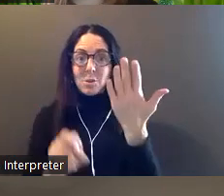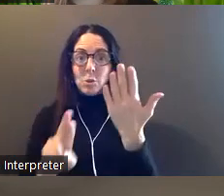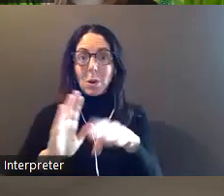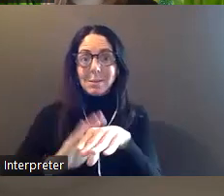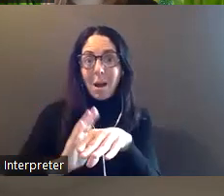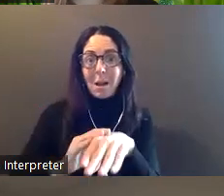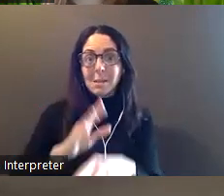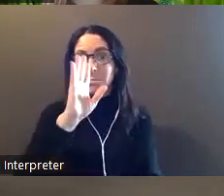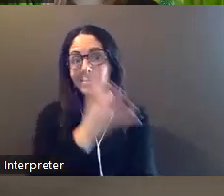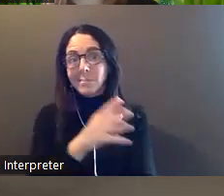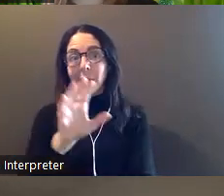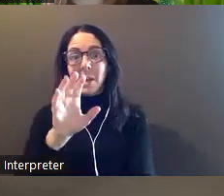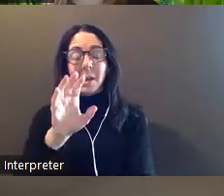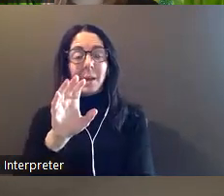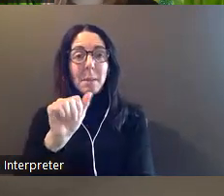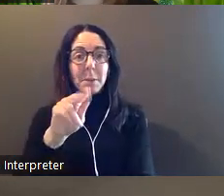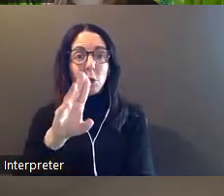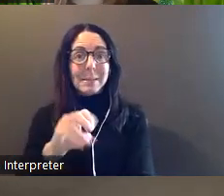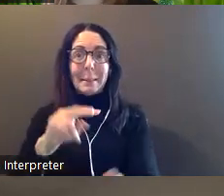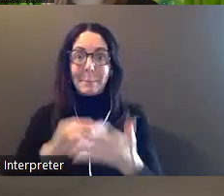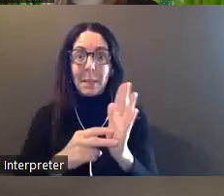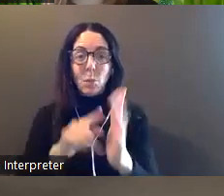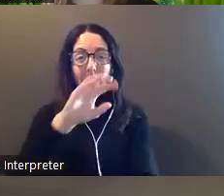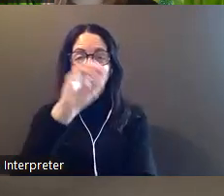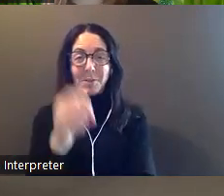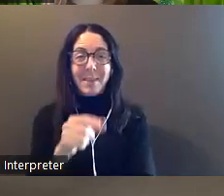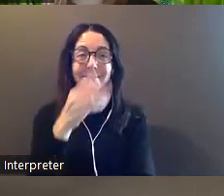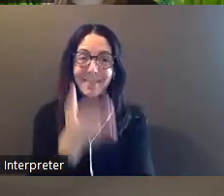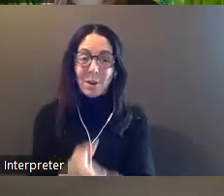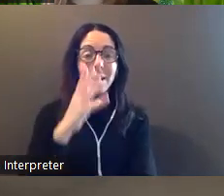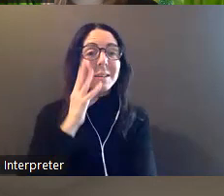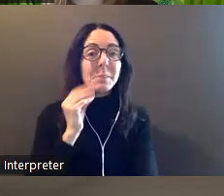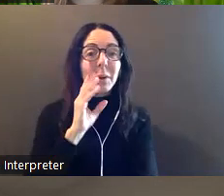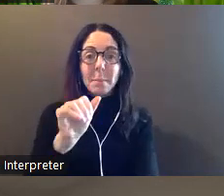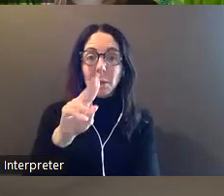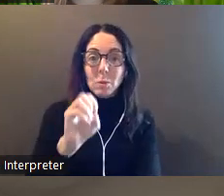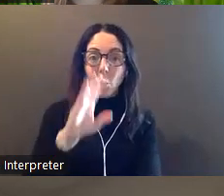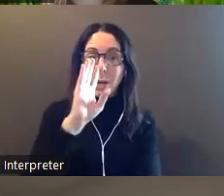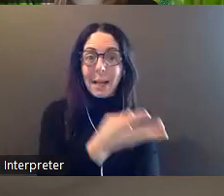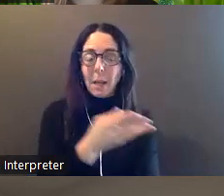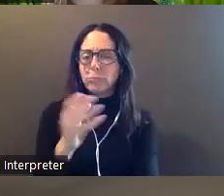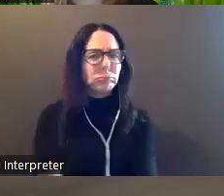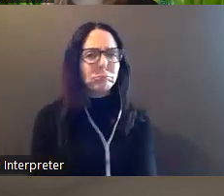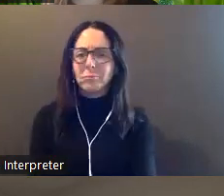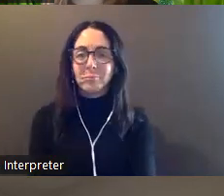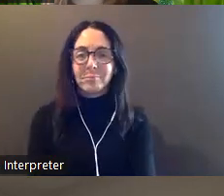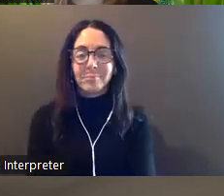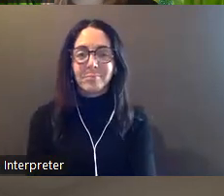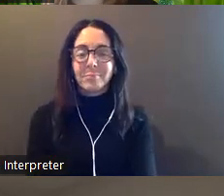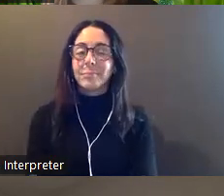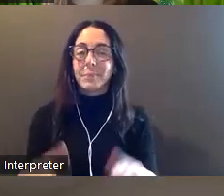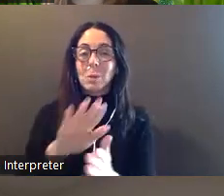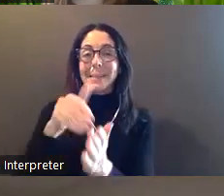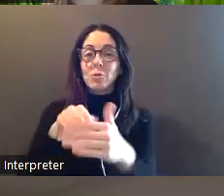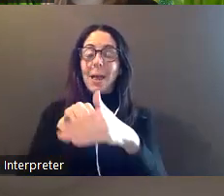and neglect does not always mean a person is experiencing abuse or neglect. Our central